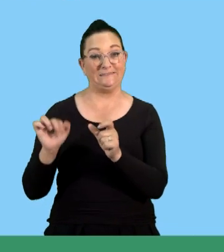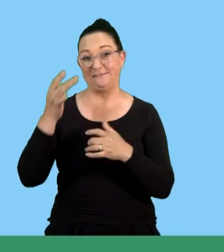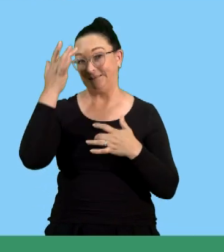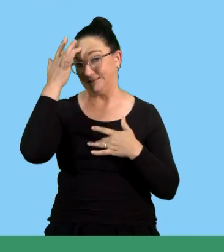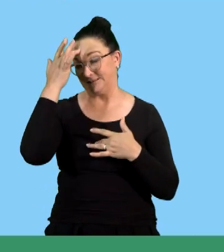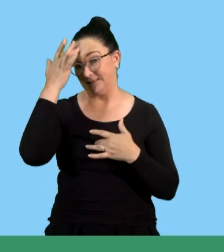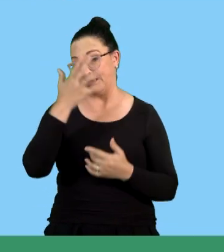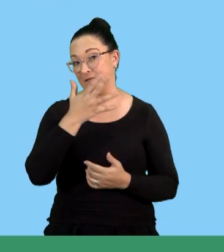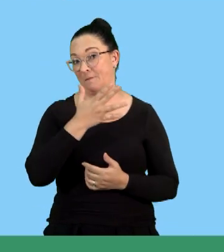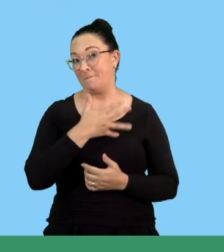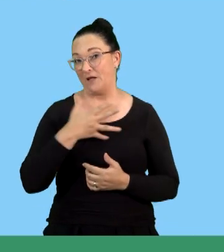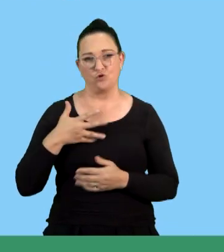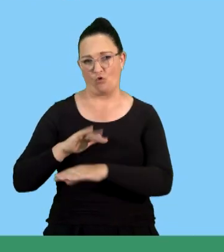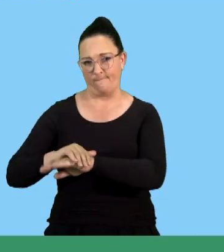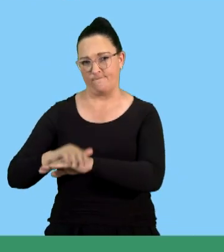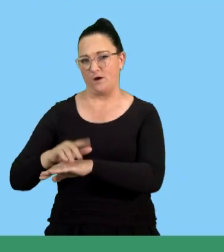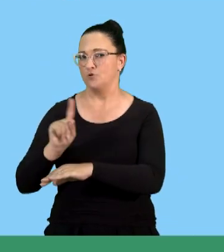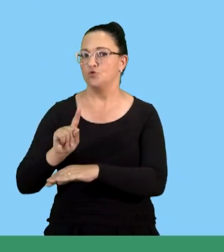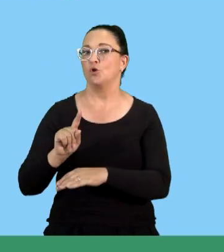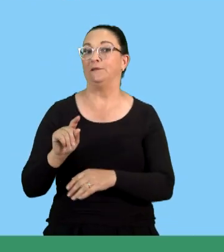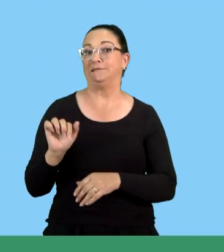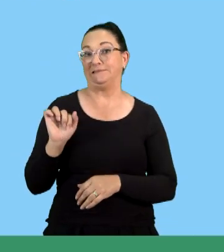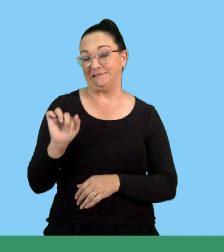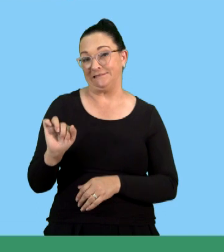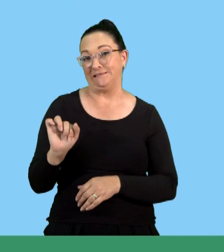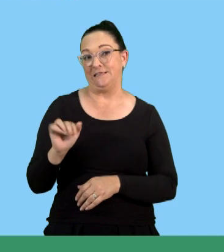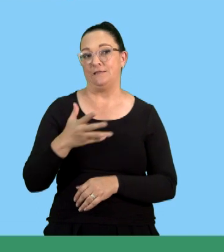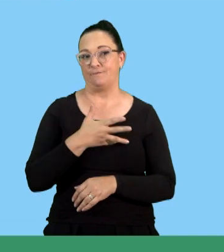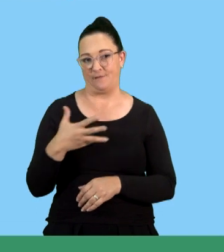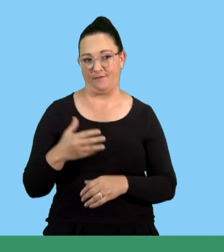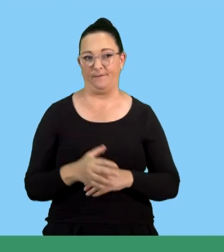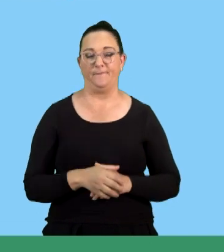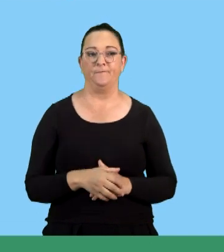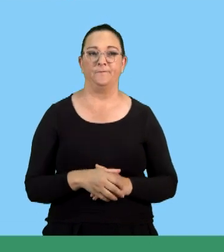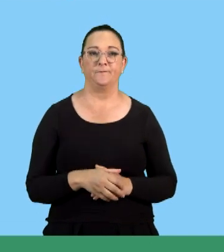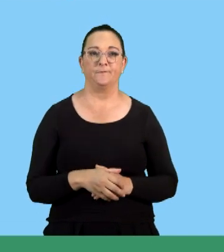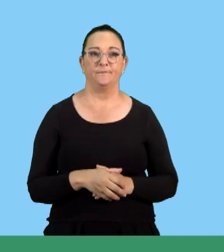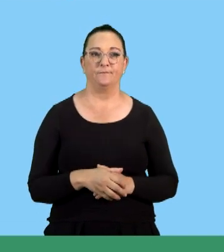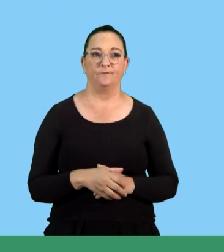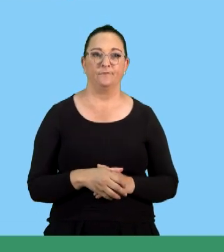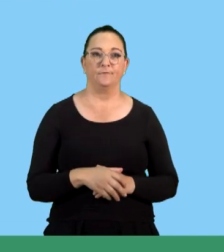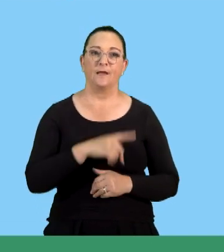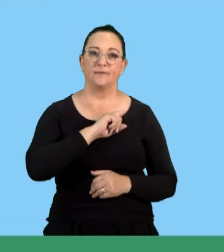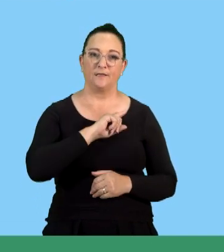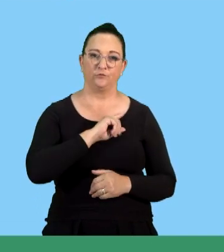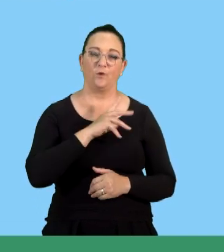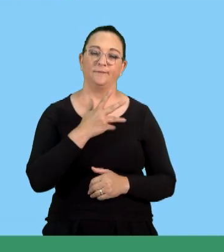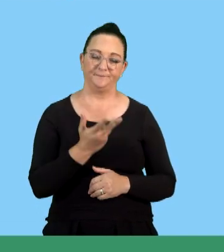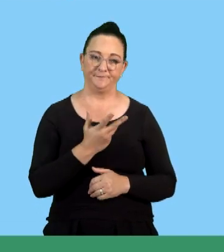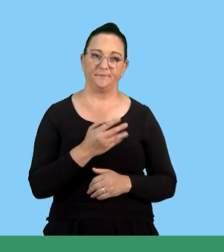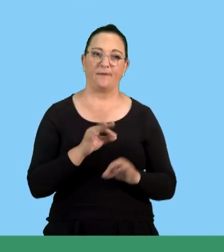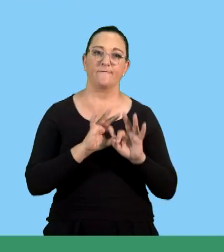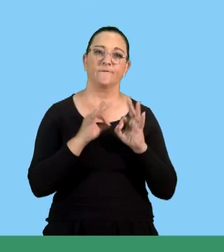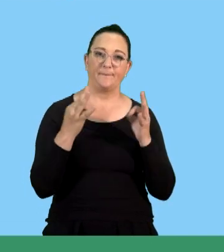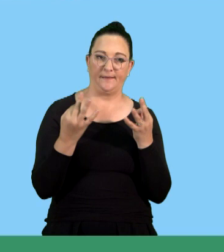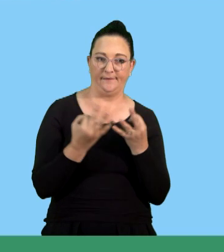friend, but sick mother. So what is that leave provision? That's correct. So that is your